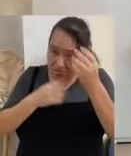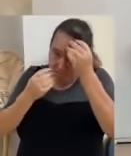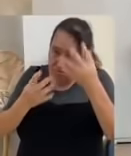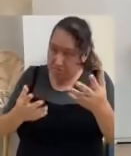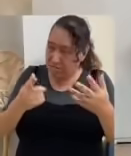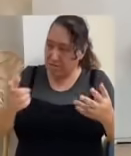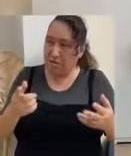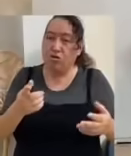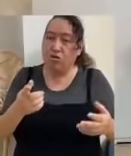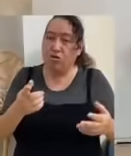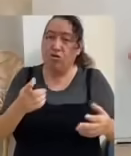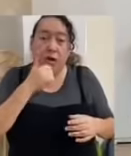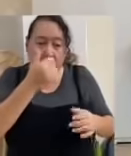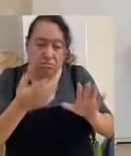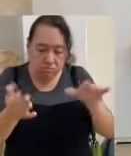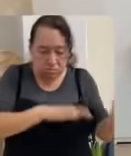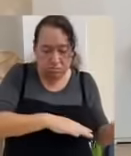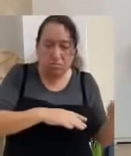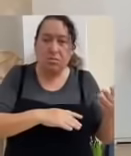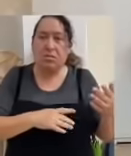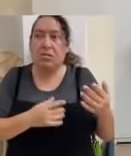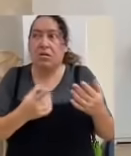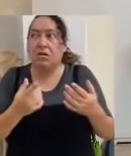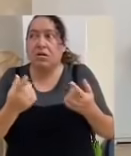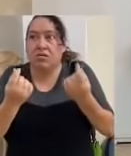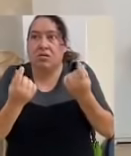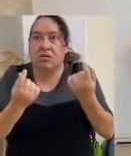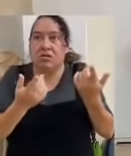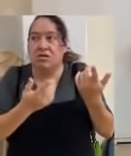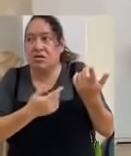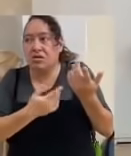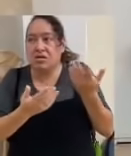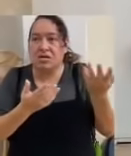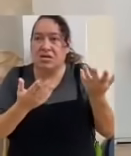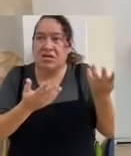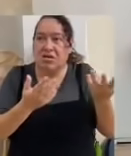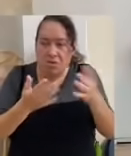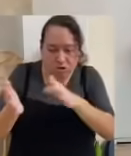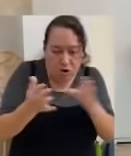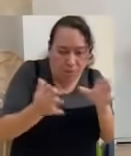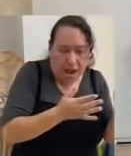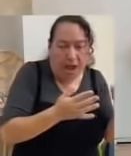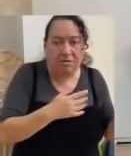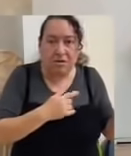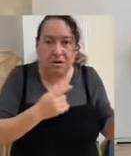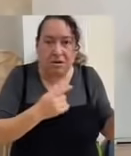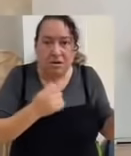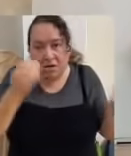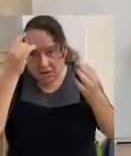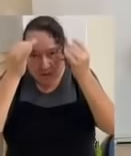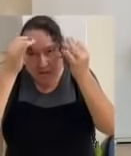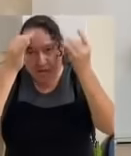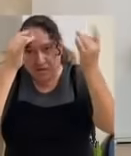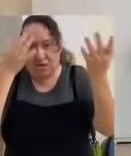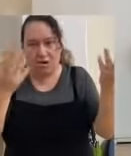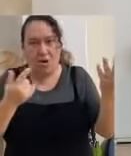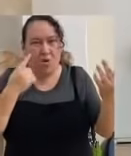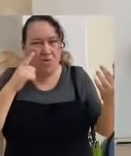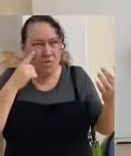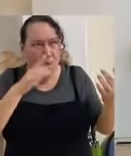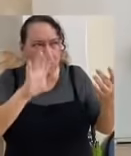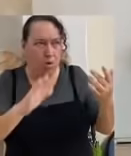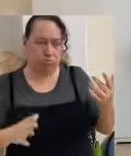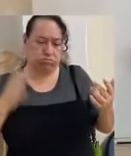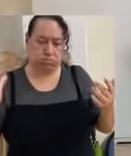going to die tomorrow, what is your Lexus for? What is your Mercedes for? I mean, you